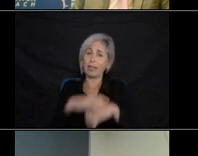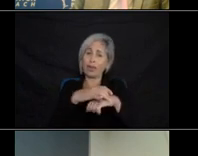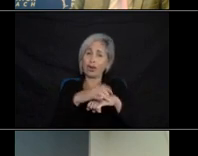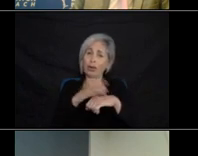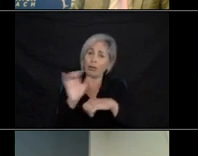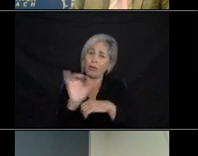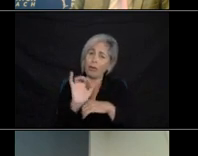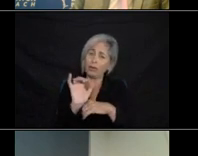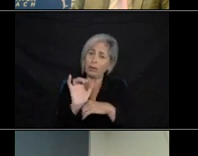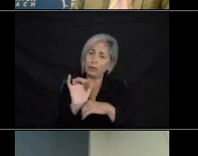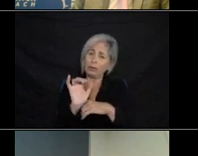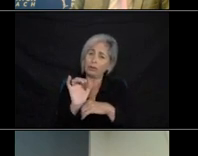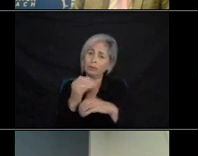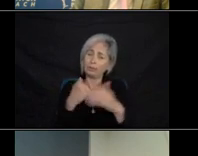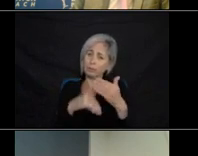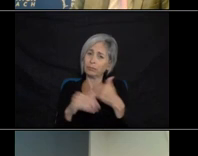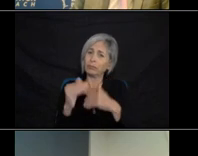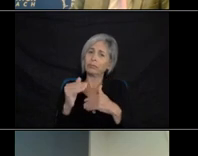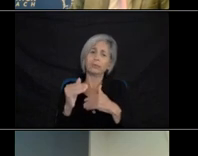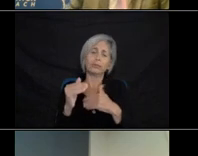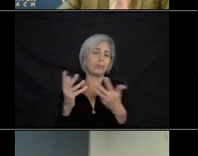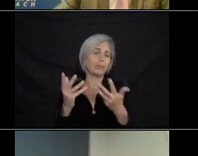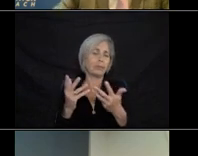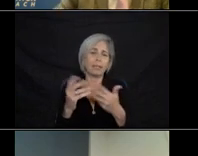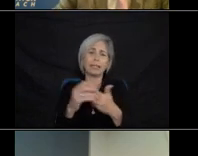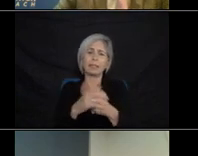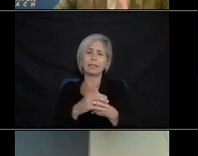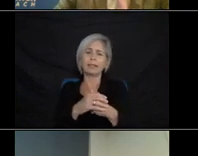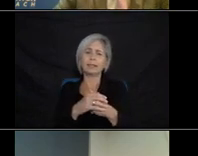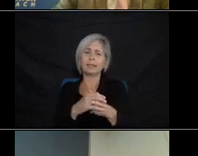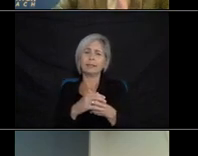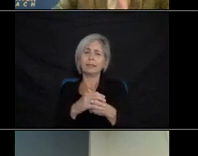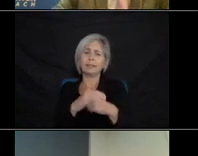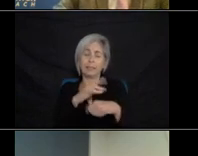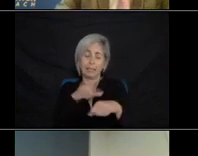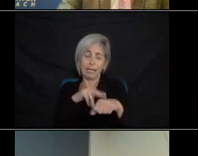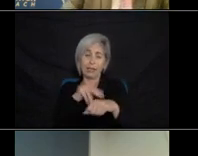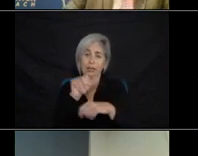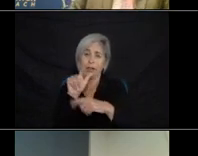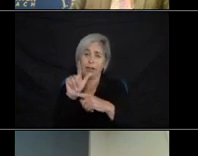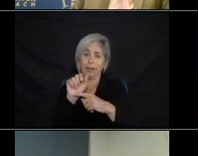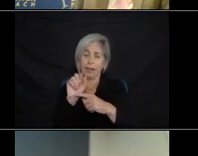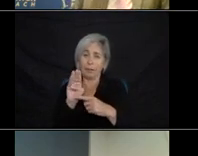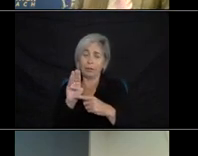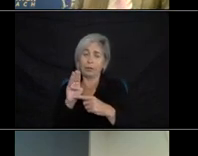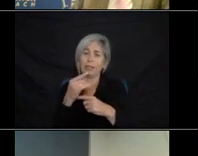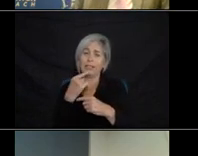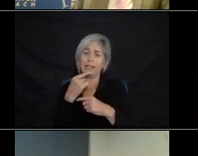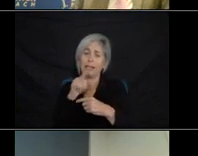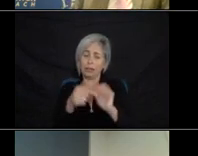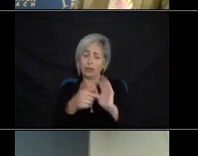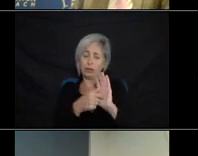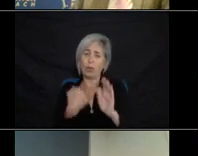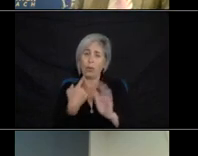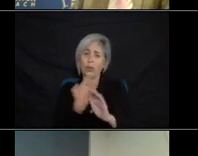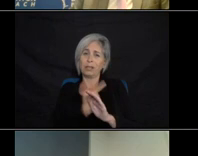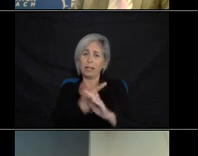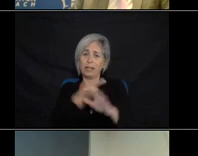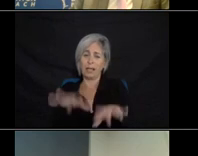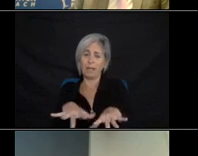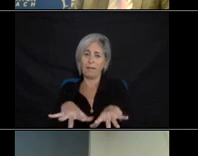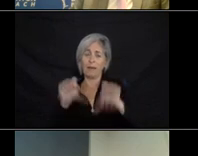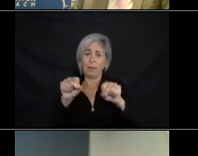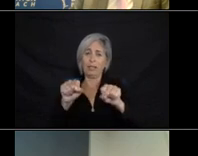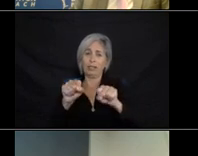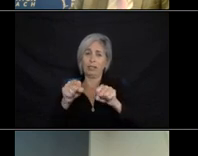Furthermore, Ken Caldera, who is with a team at Lawrence Berkeley National Laboratory, says this shows us that the evaporation of water